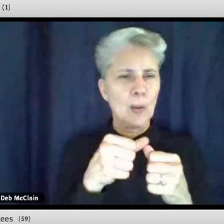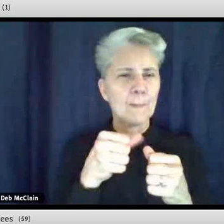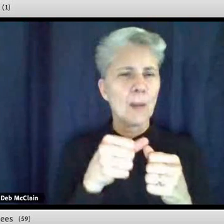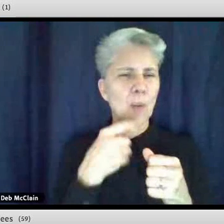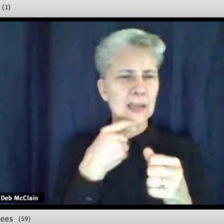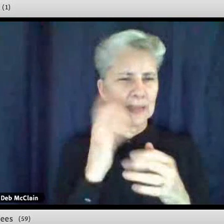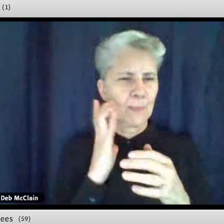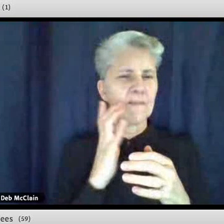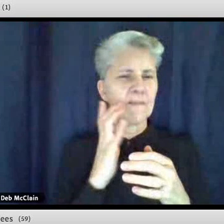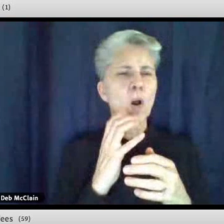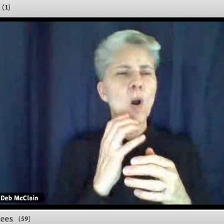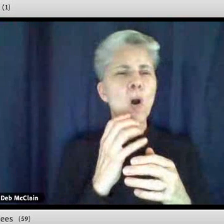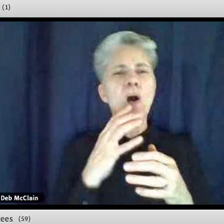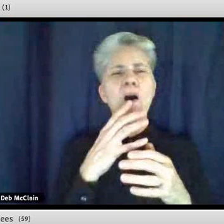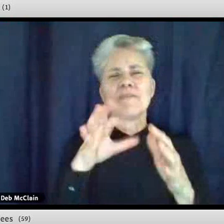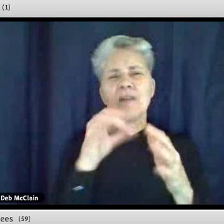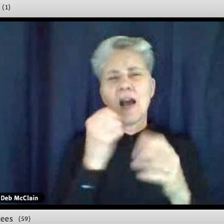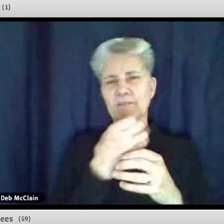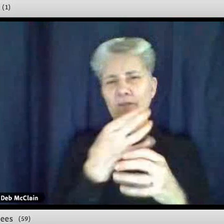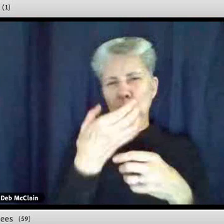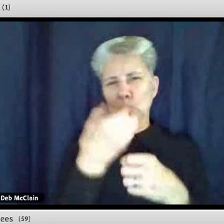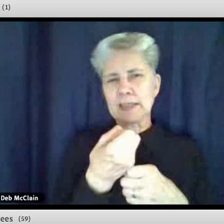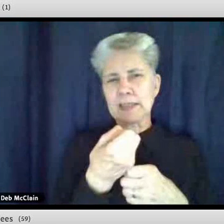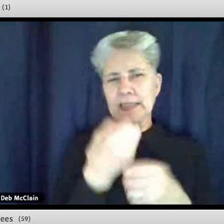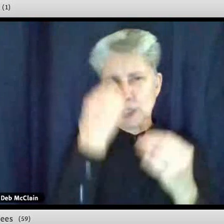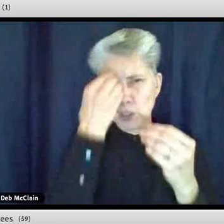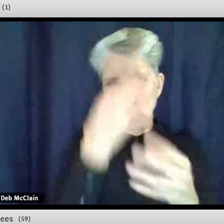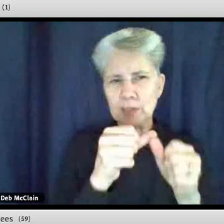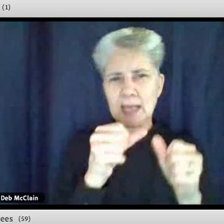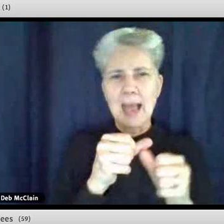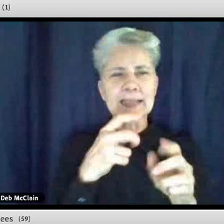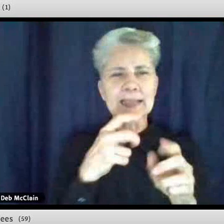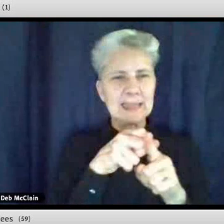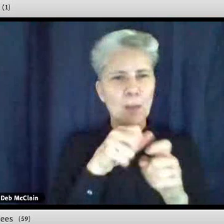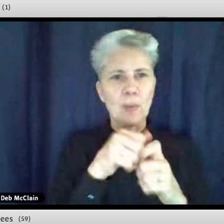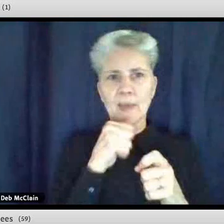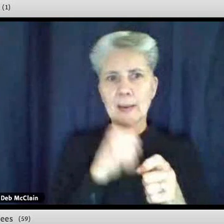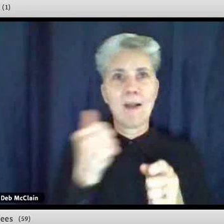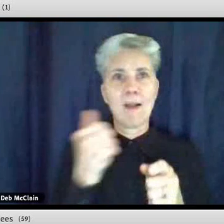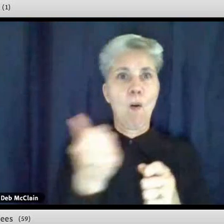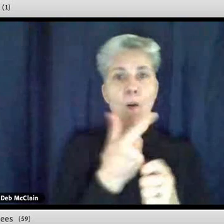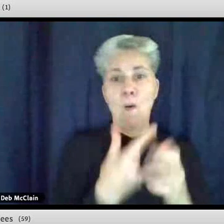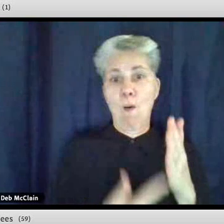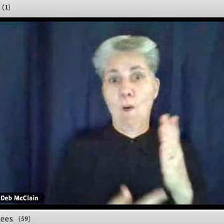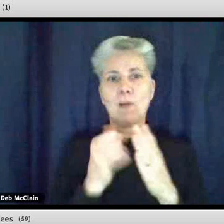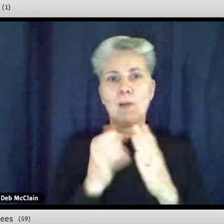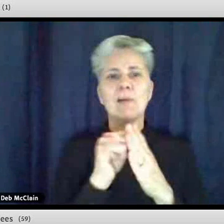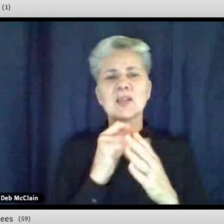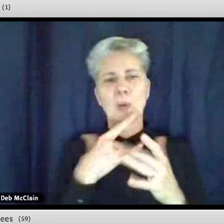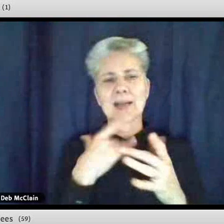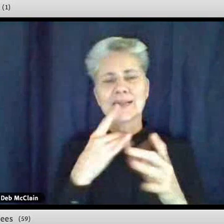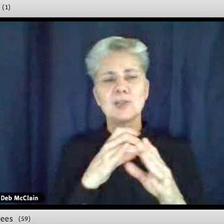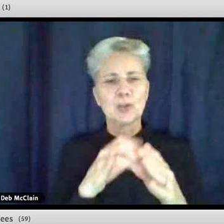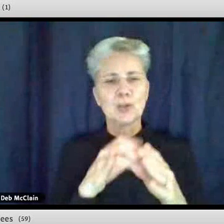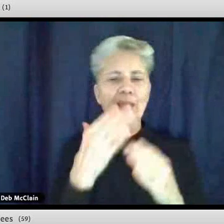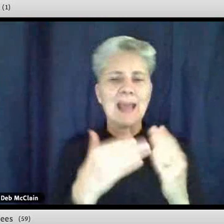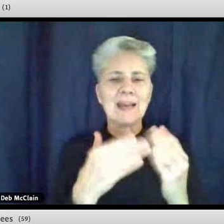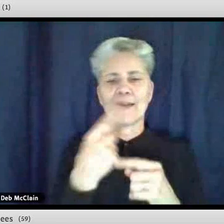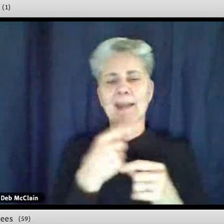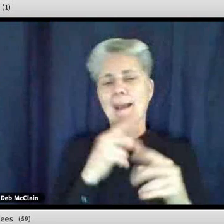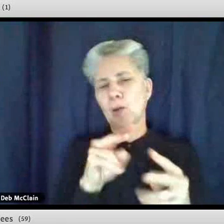has a newsletter you can sign up for coronavirus. And so remember how I said earlier, find a few trusted news sites and stick with them and don't get